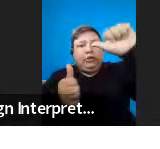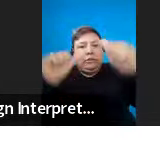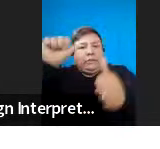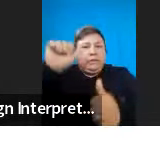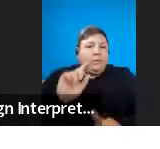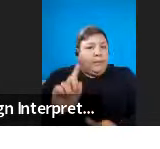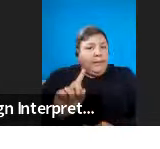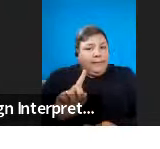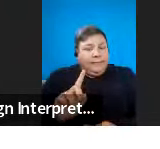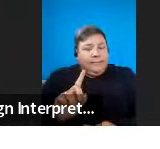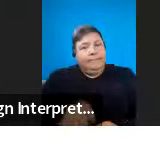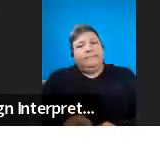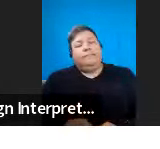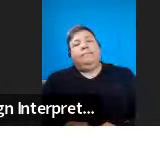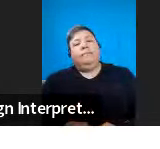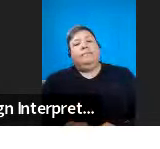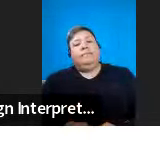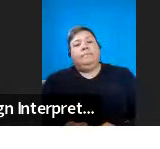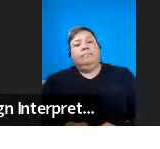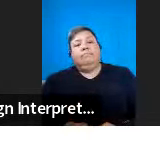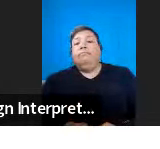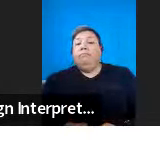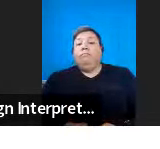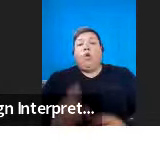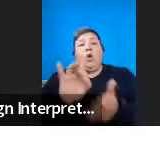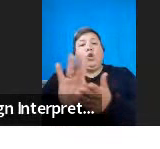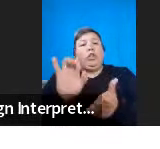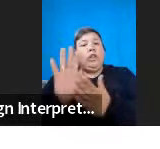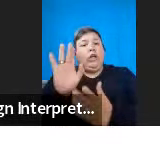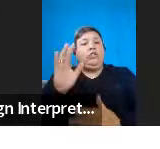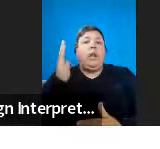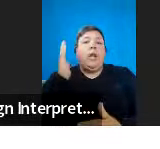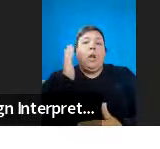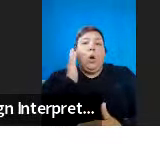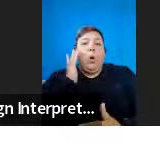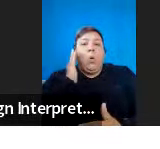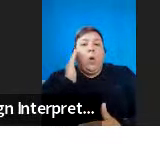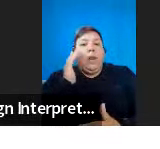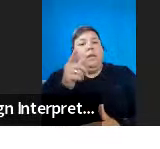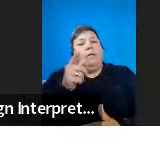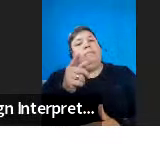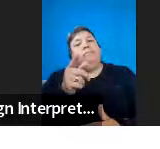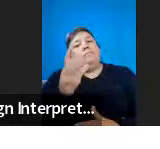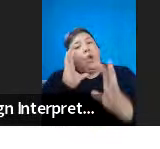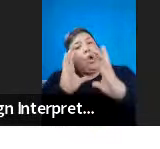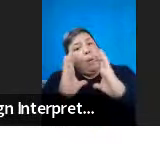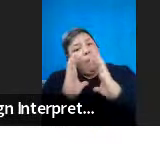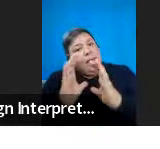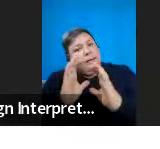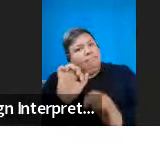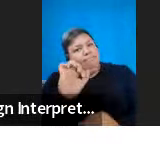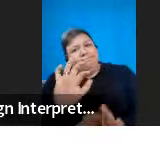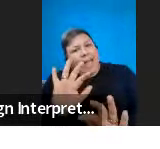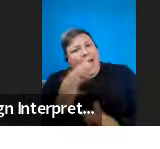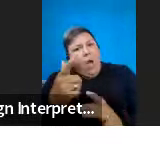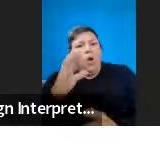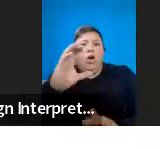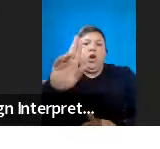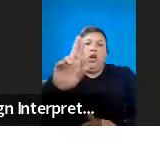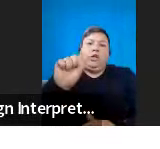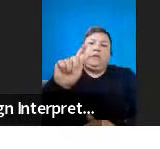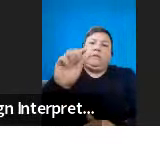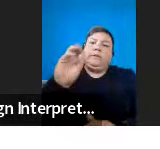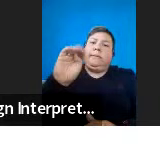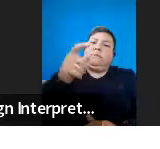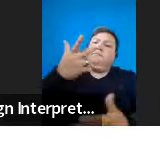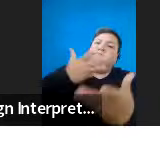also consultation and cooperation, we also check what are your means of communication on customs matters in SARS. So